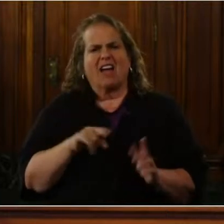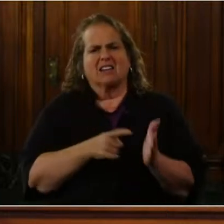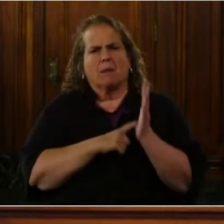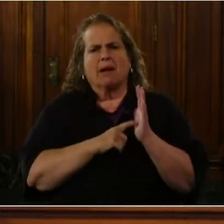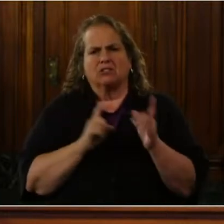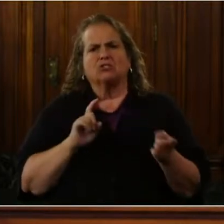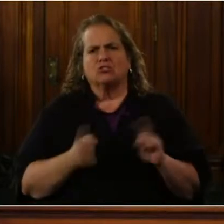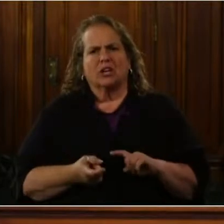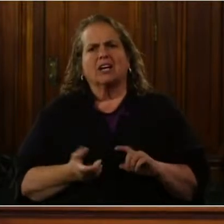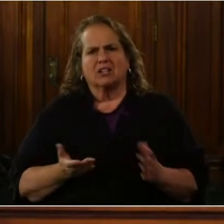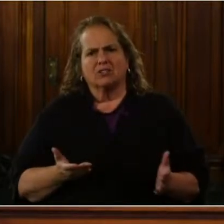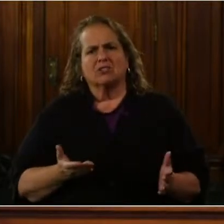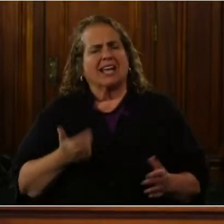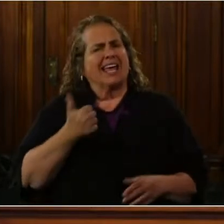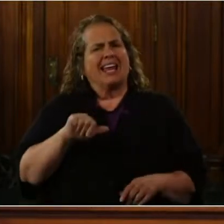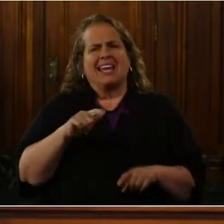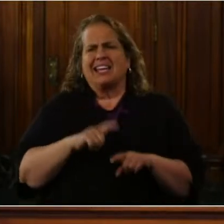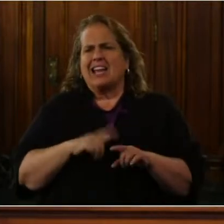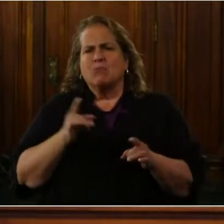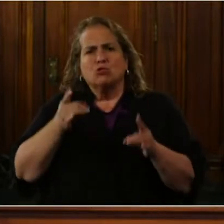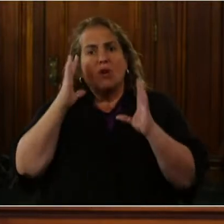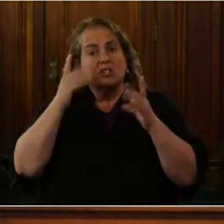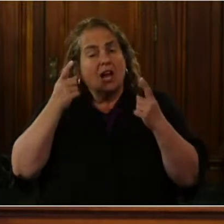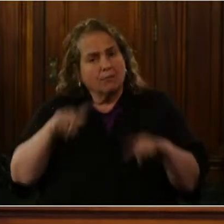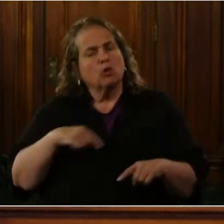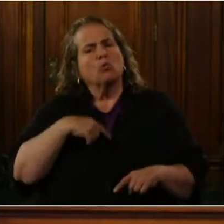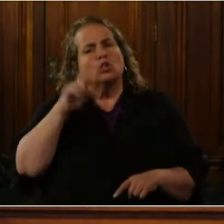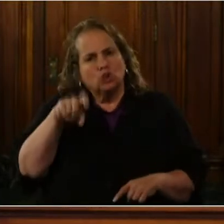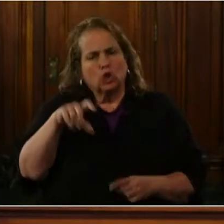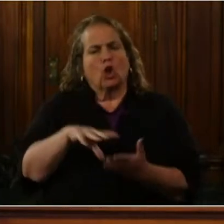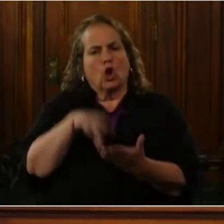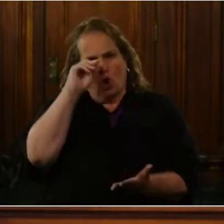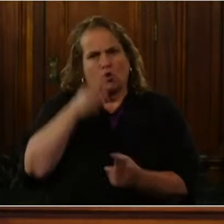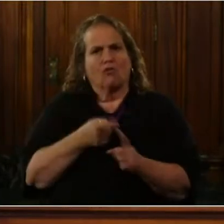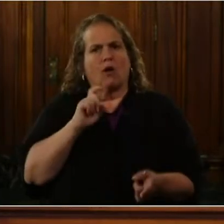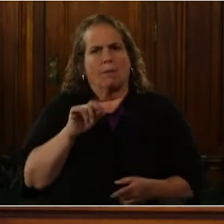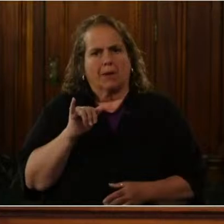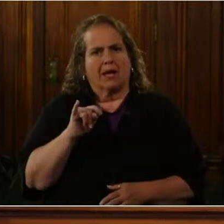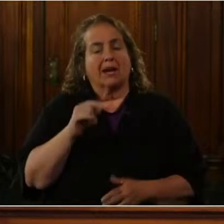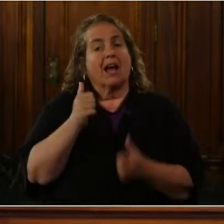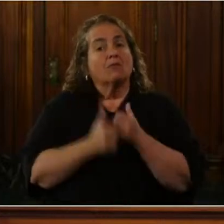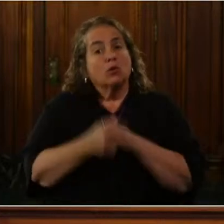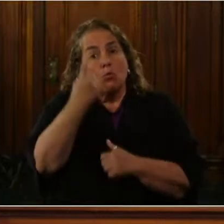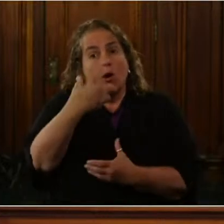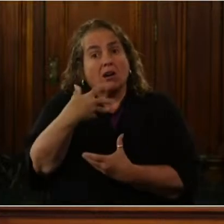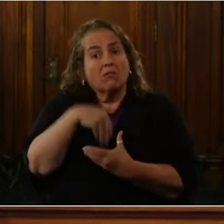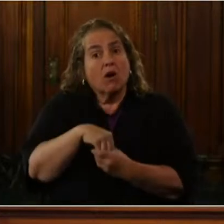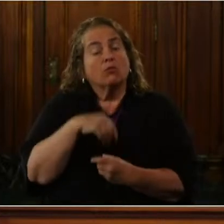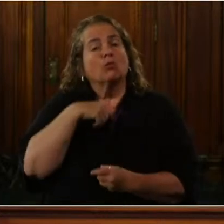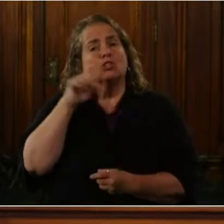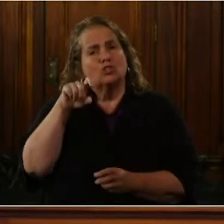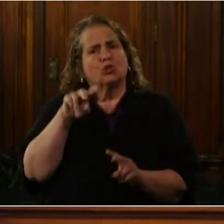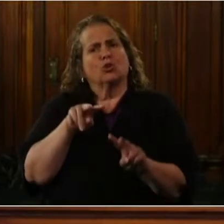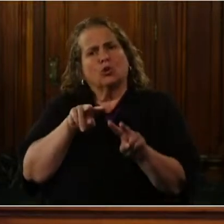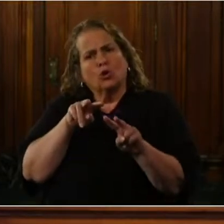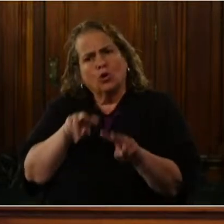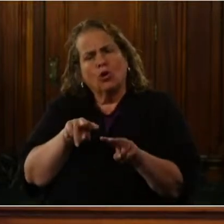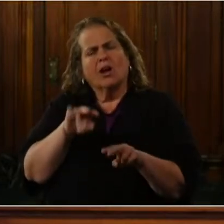I mean, anytime a tragedy occurs, we ought to learn from it. And I think everybody involved believes that we ought to at least look at